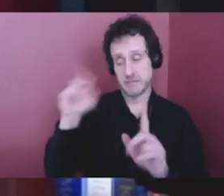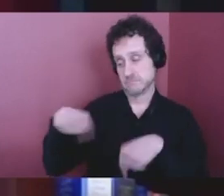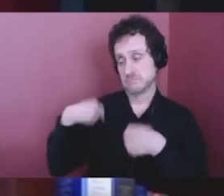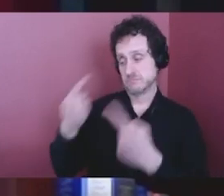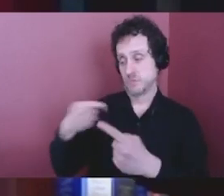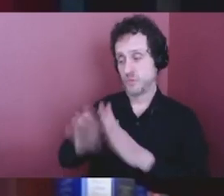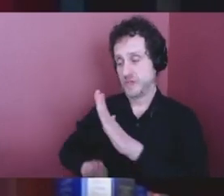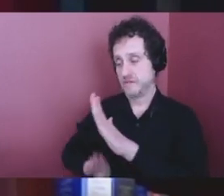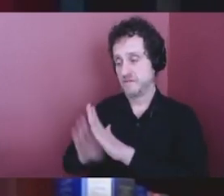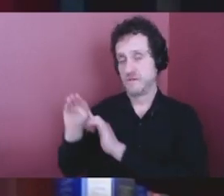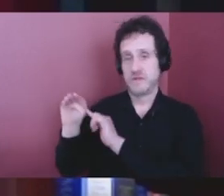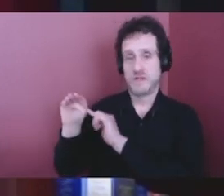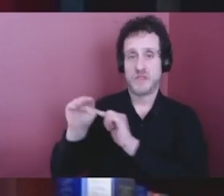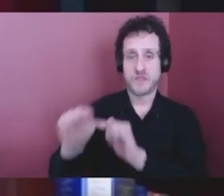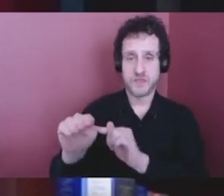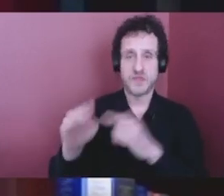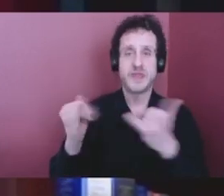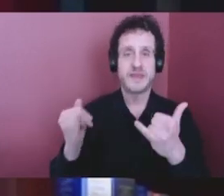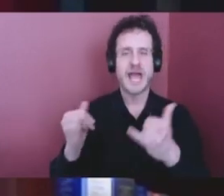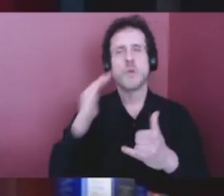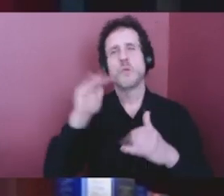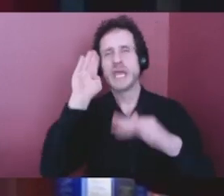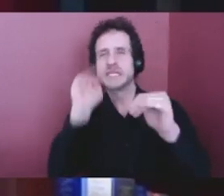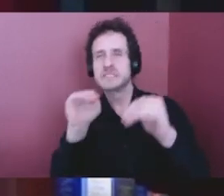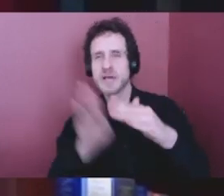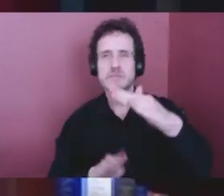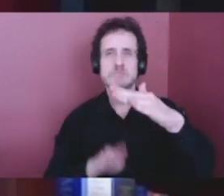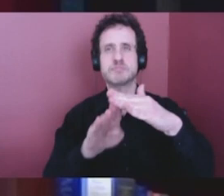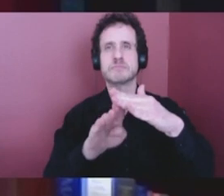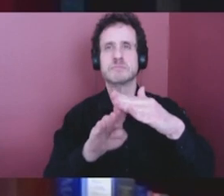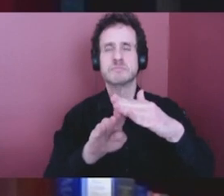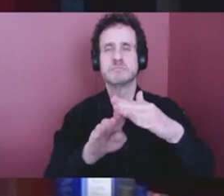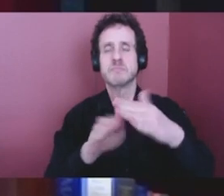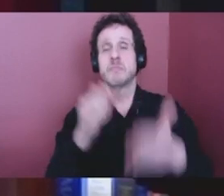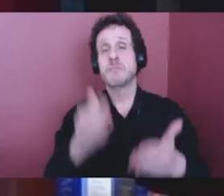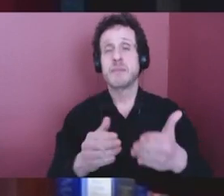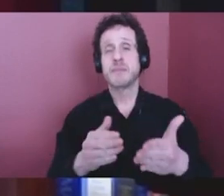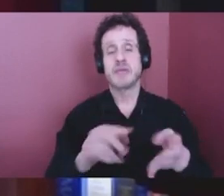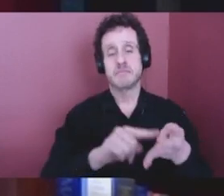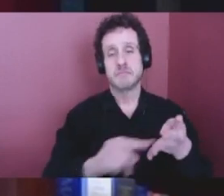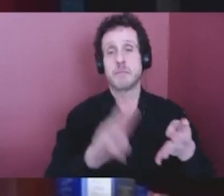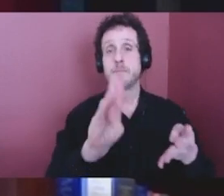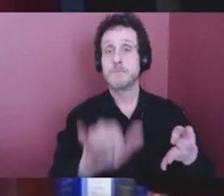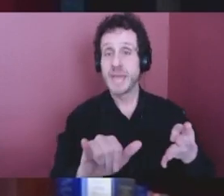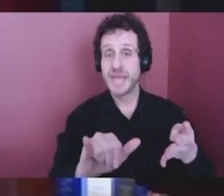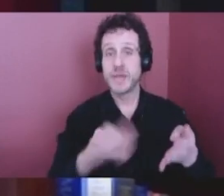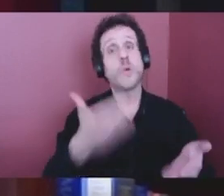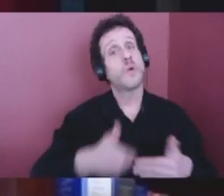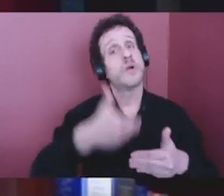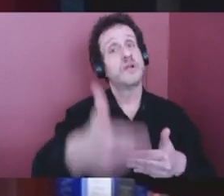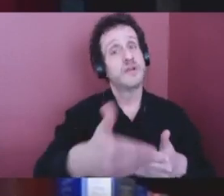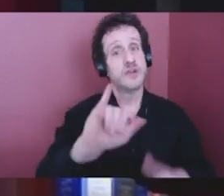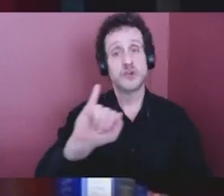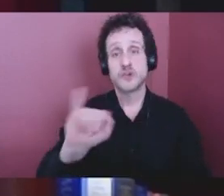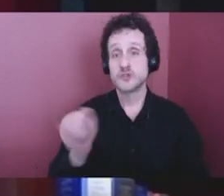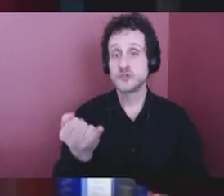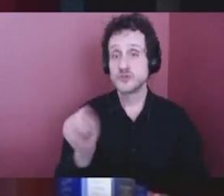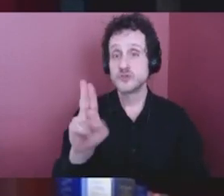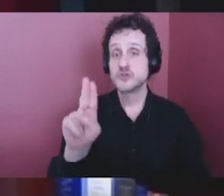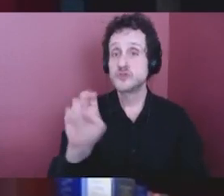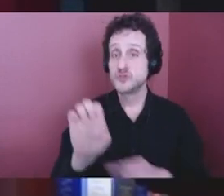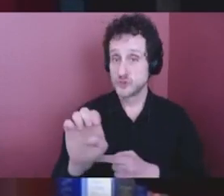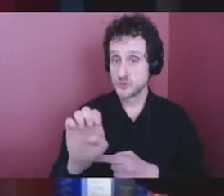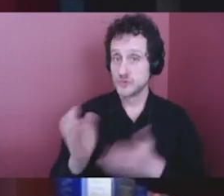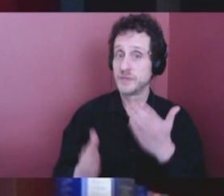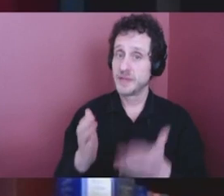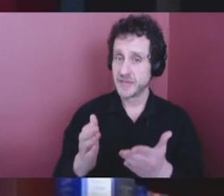from mid-May into mid-June. In many ways, this news is disheartening. We